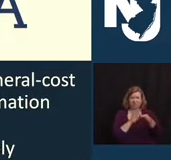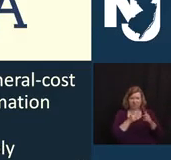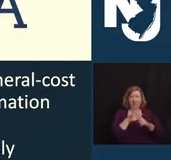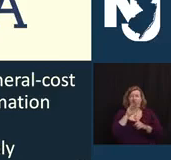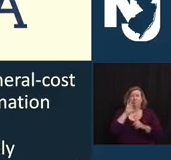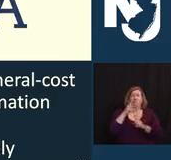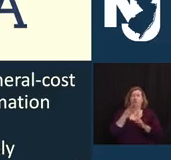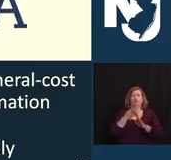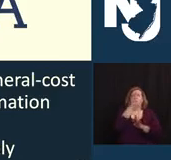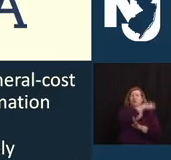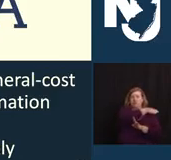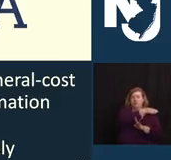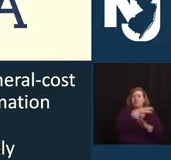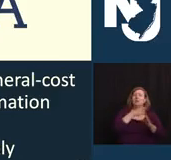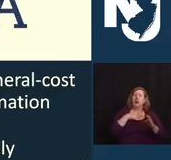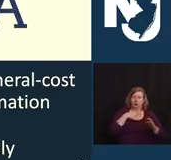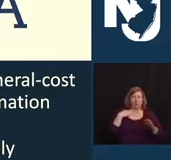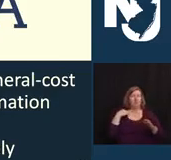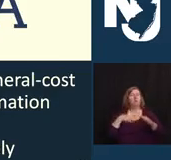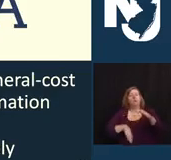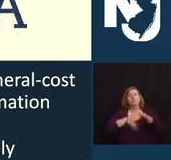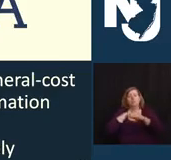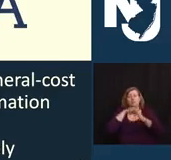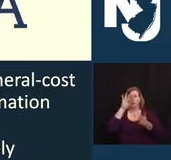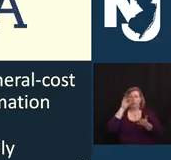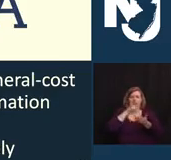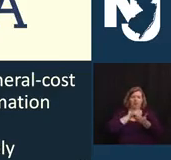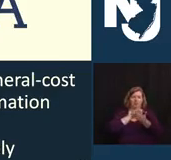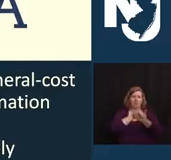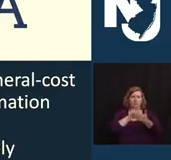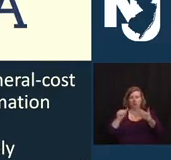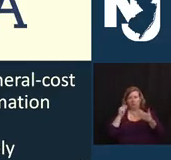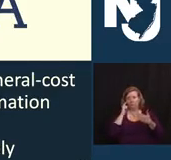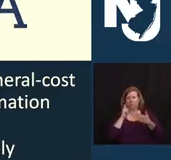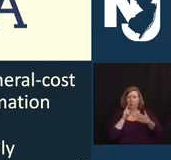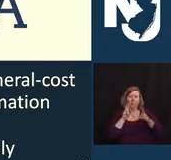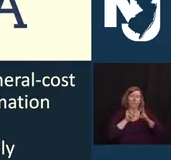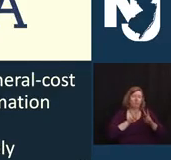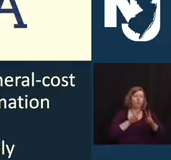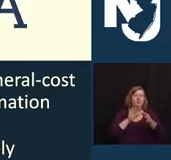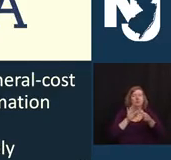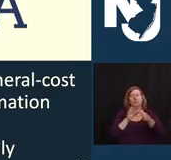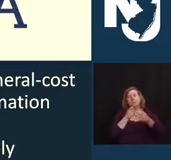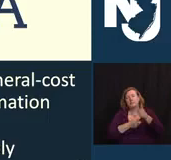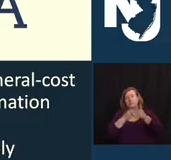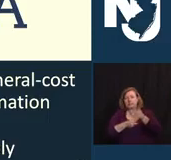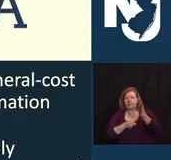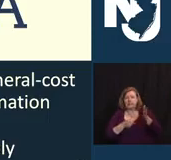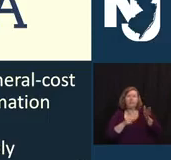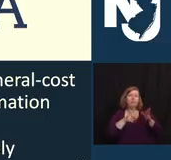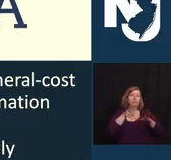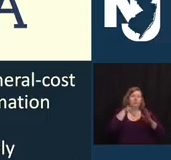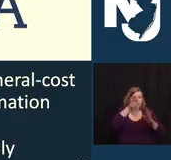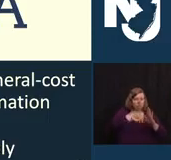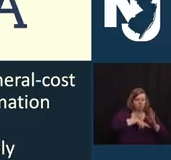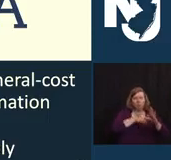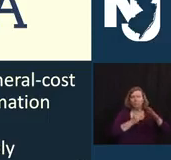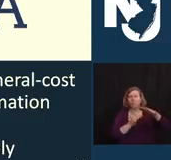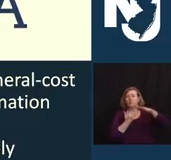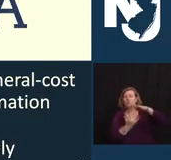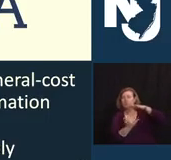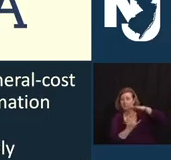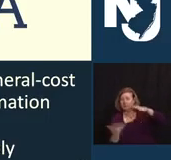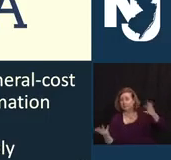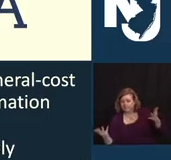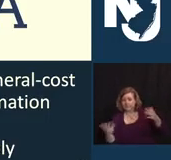eligible for $9,000 for any costs related to a funeral, as well as burial or cremation costs. I would